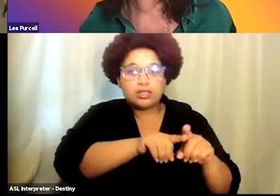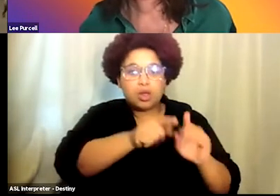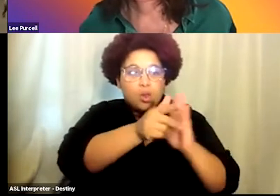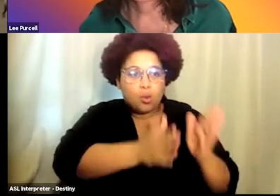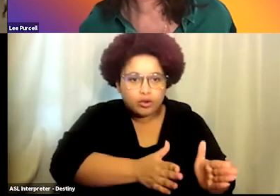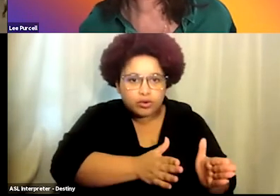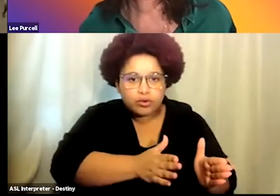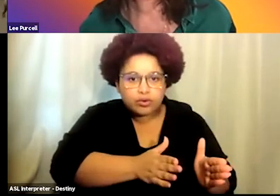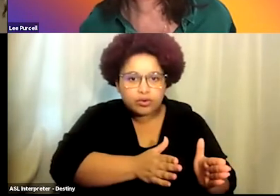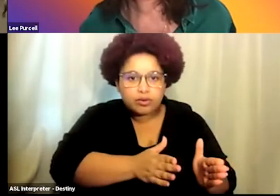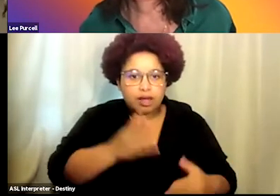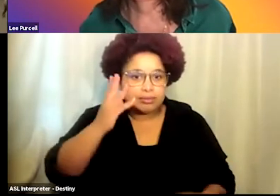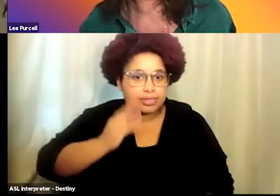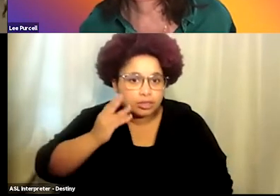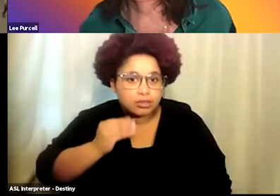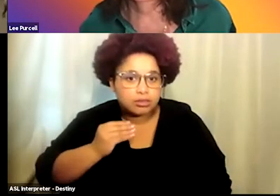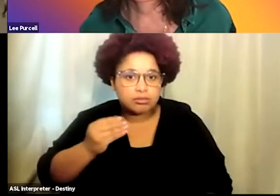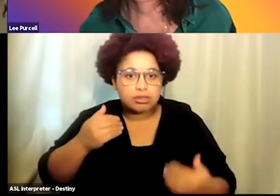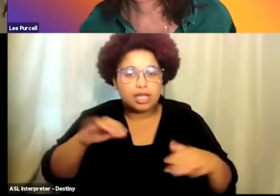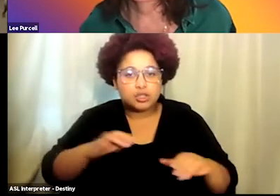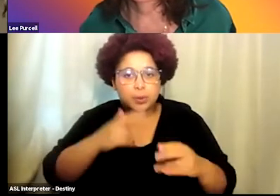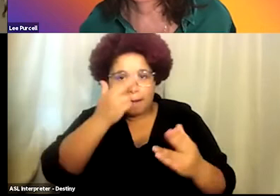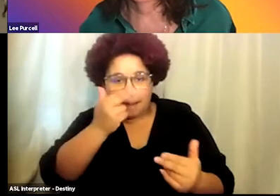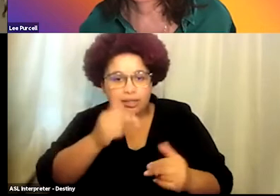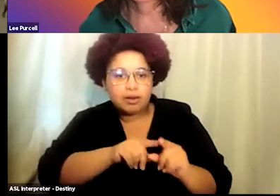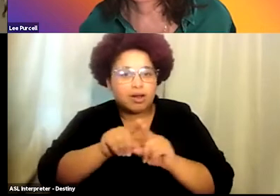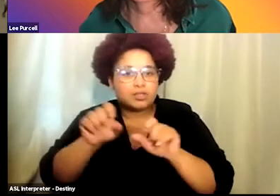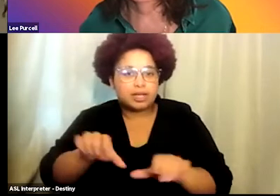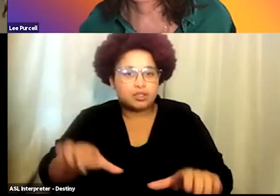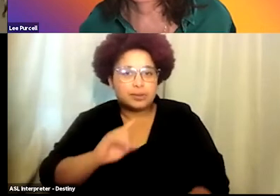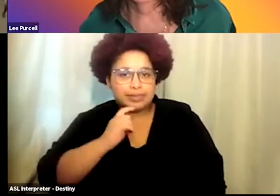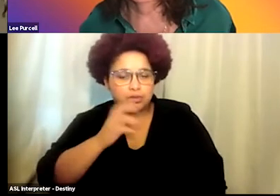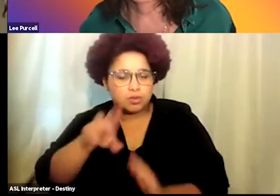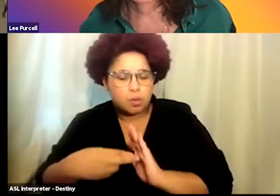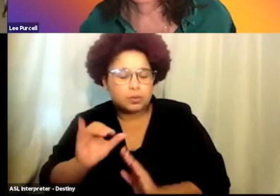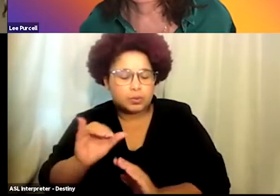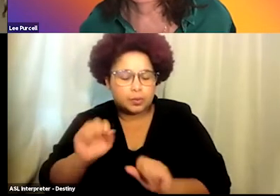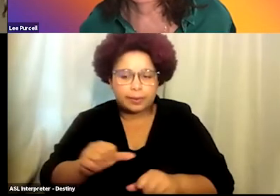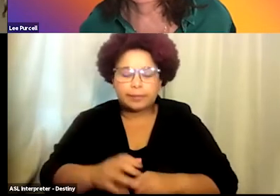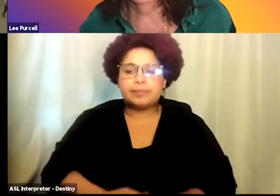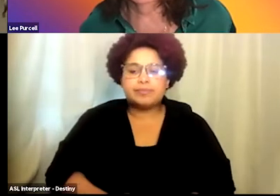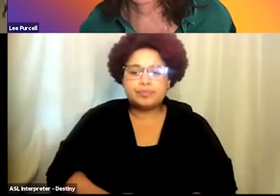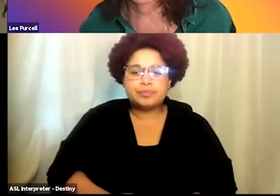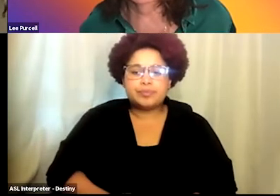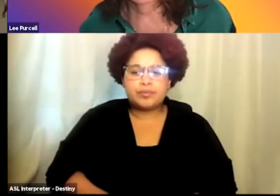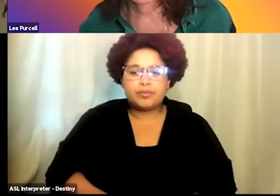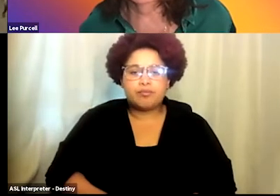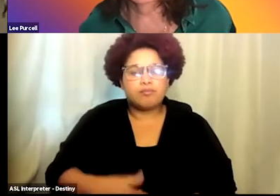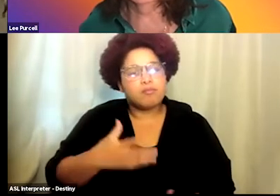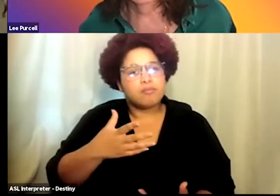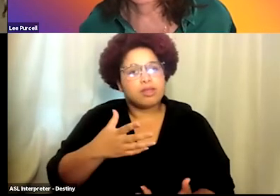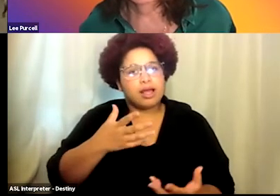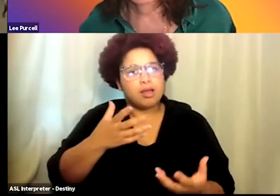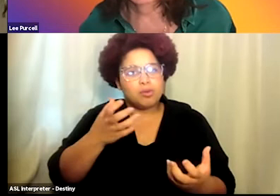lawyer. I mean, I'm seasoned. I do comedy, but I could also do a serious role. And so I'd like to